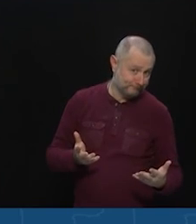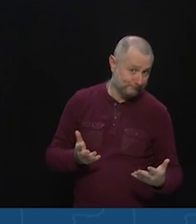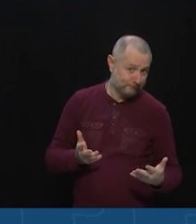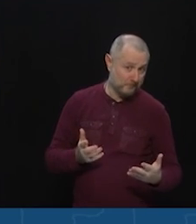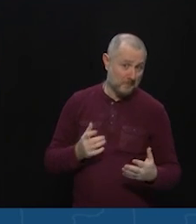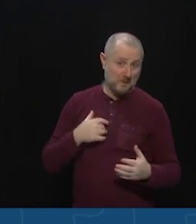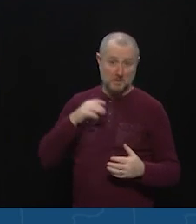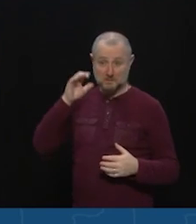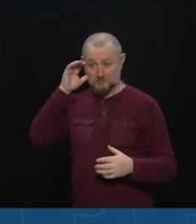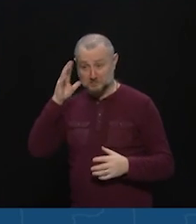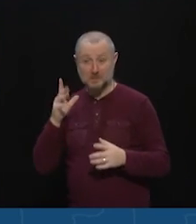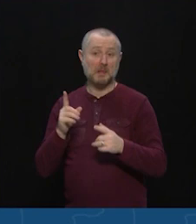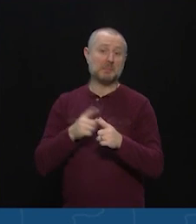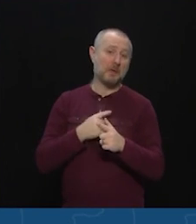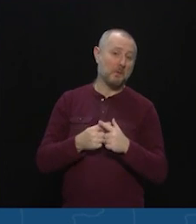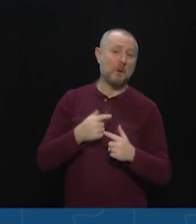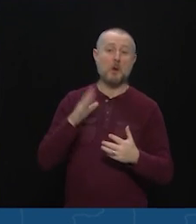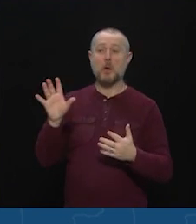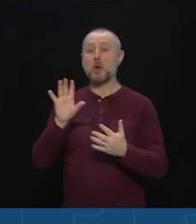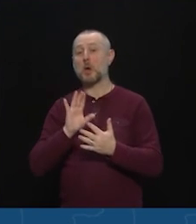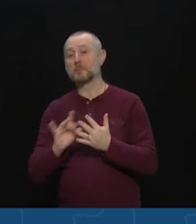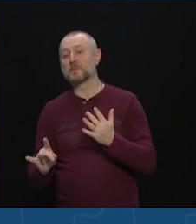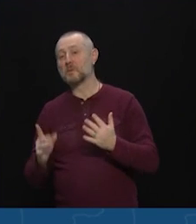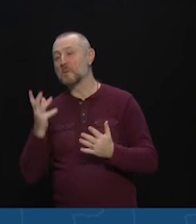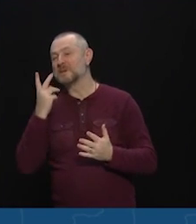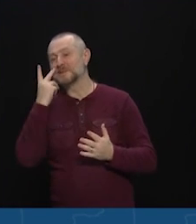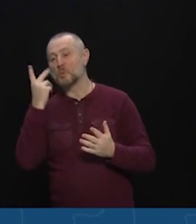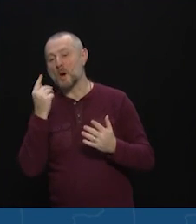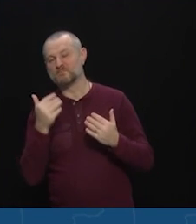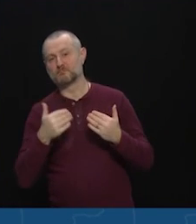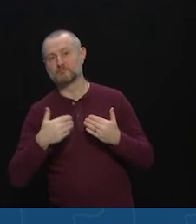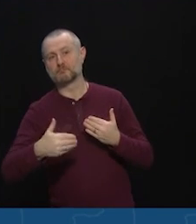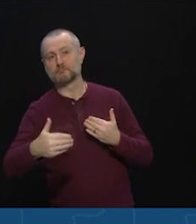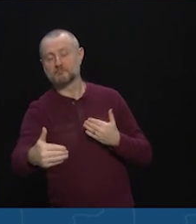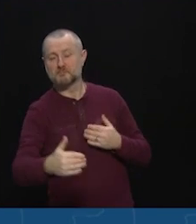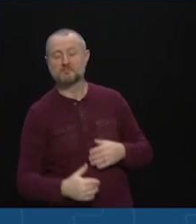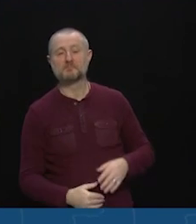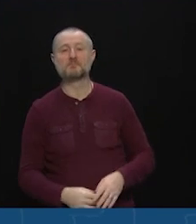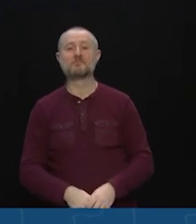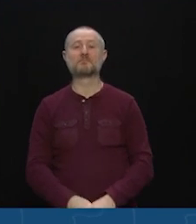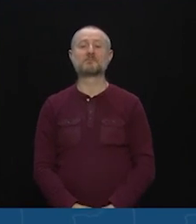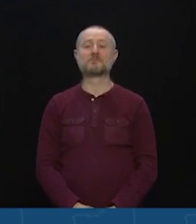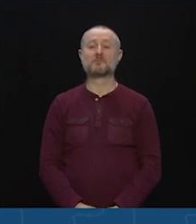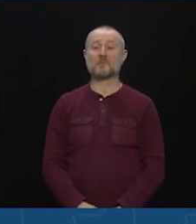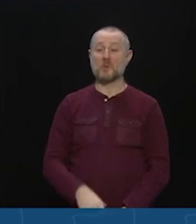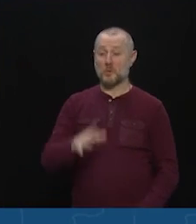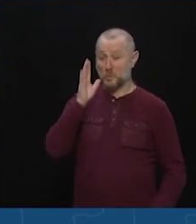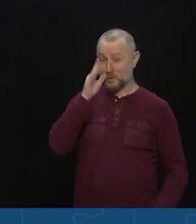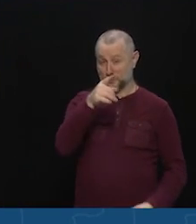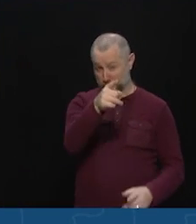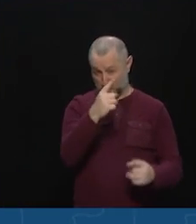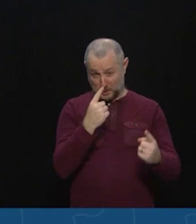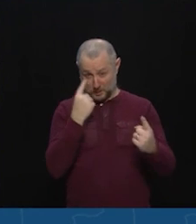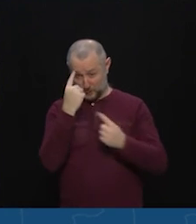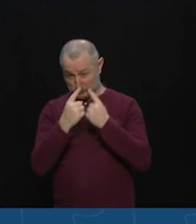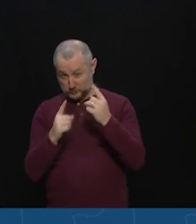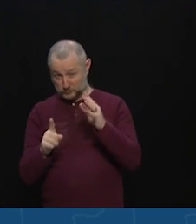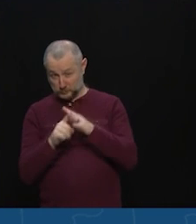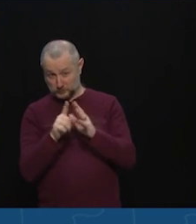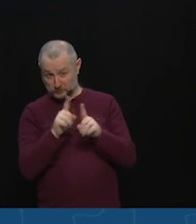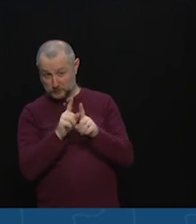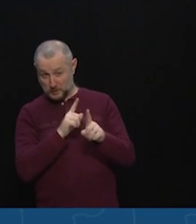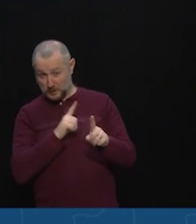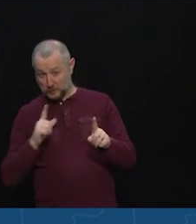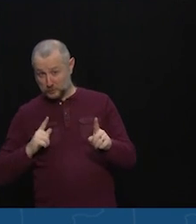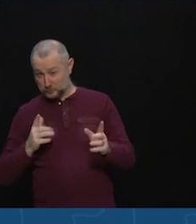Governor, would you consider going through the legislature since that seems to be part of the issue with the court ruling? We disagree with their premise that it has to go through the legislature.